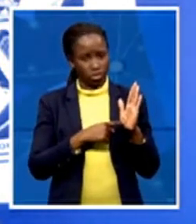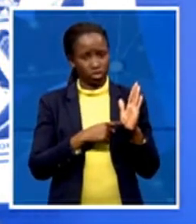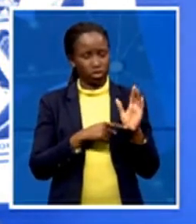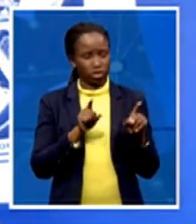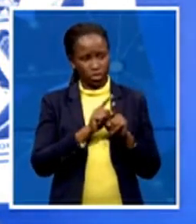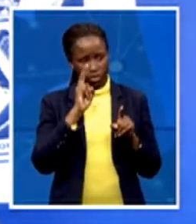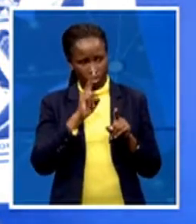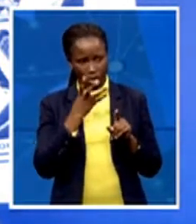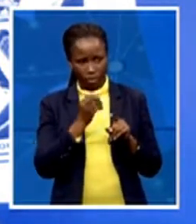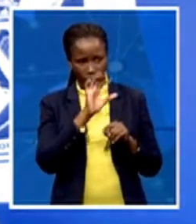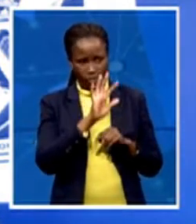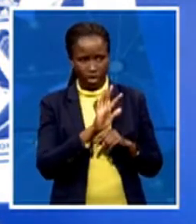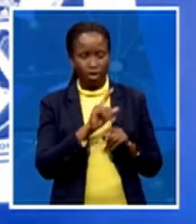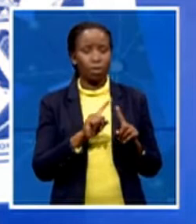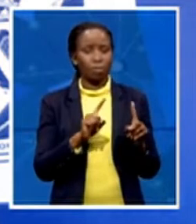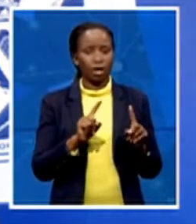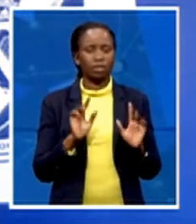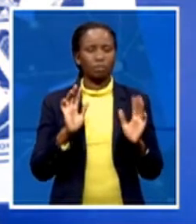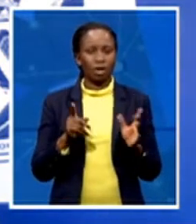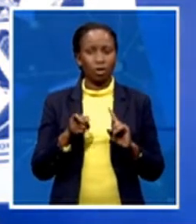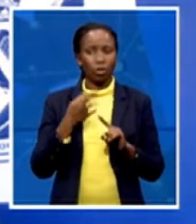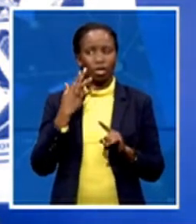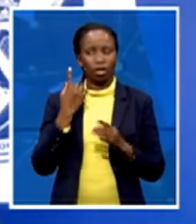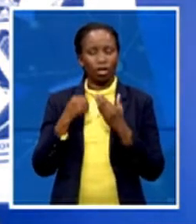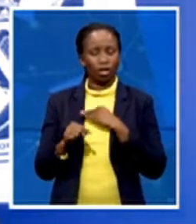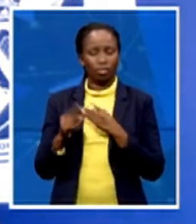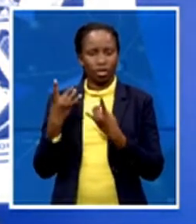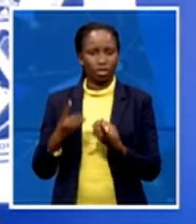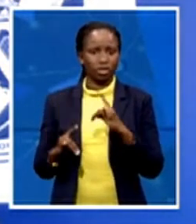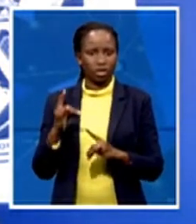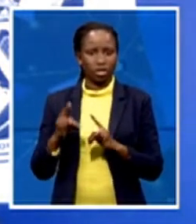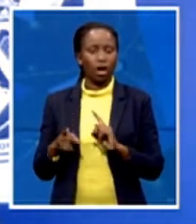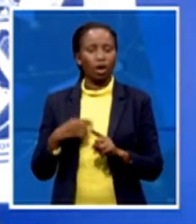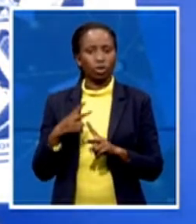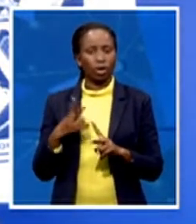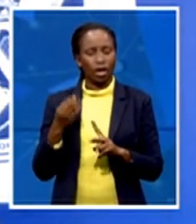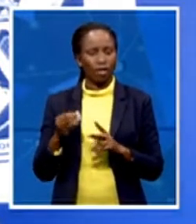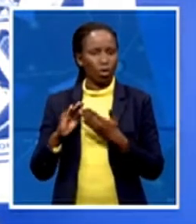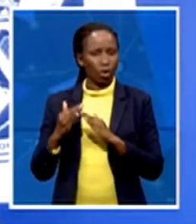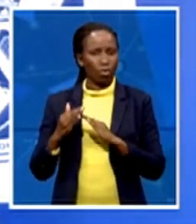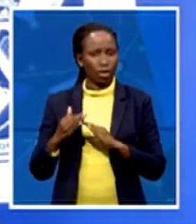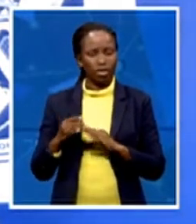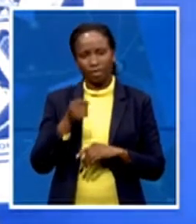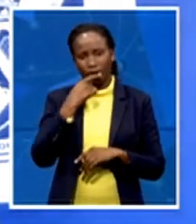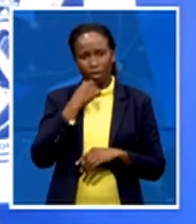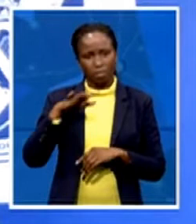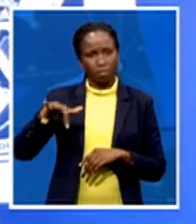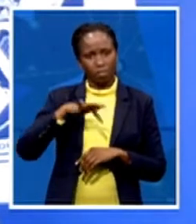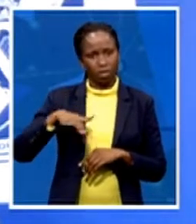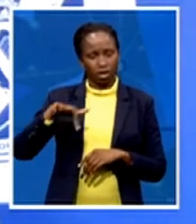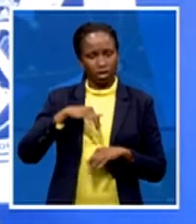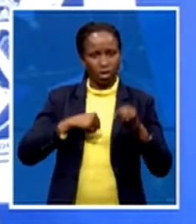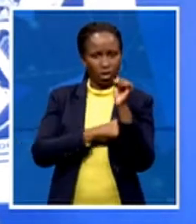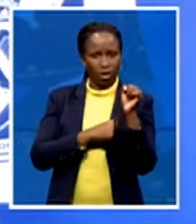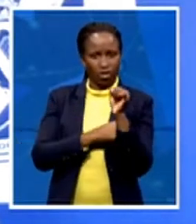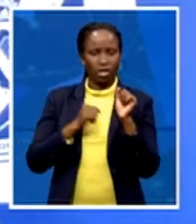But I want to thank the community pharmacy, where I've seen quite a lot of them from the Clicks, the Discam,